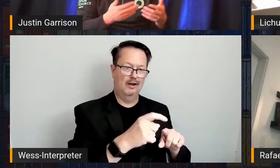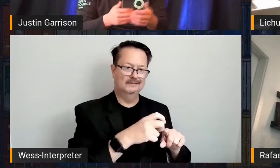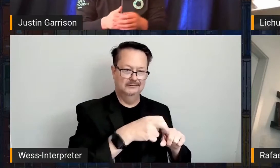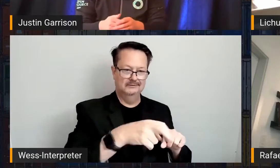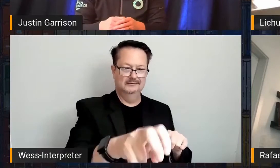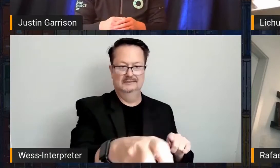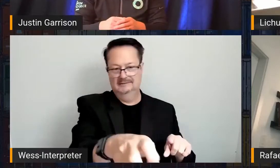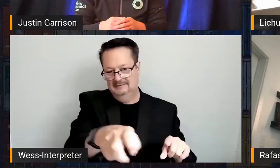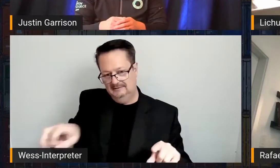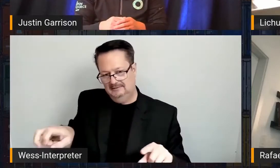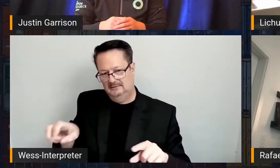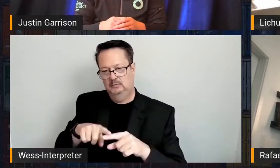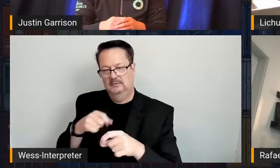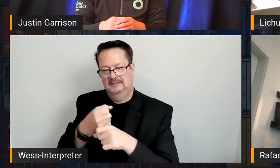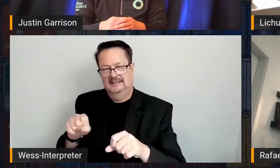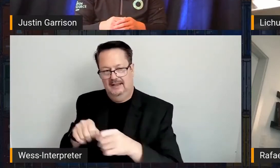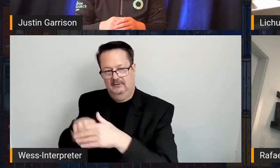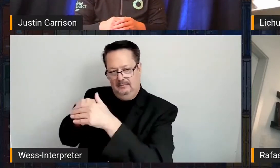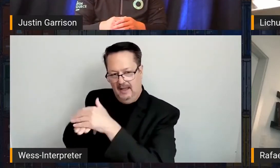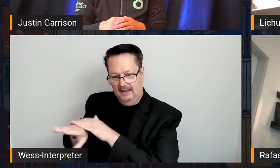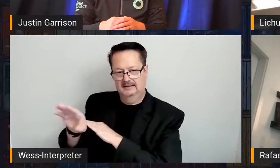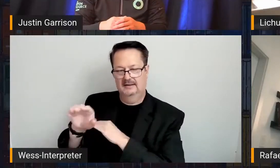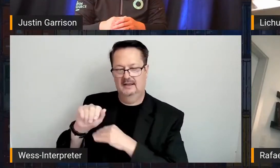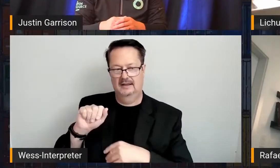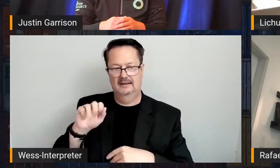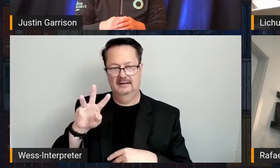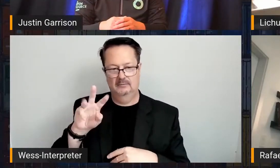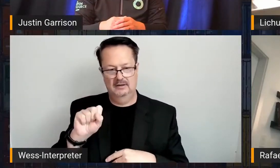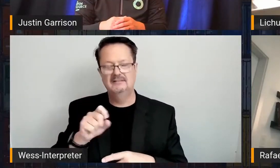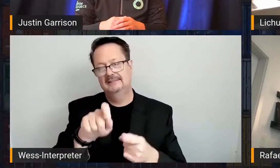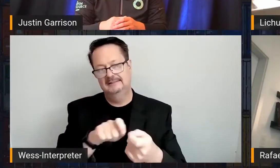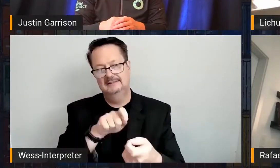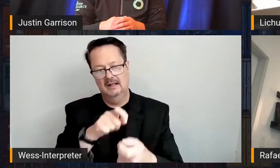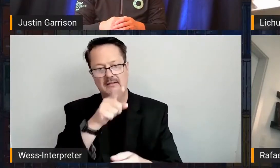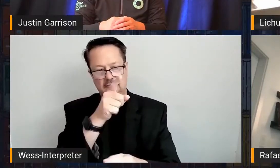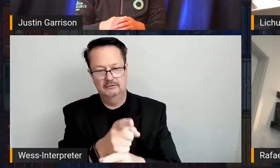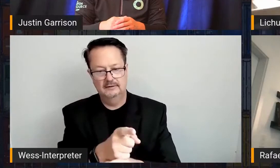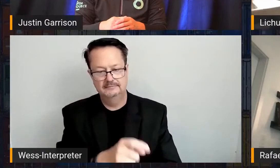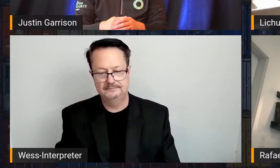secure connection back into AWS. Exactly, yeah, that's correct.